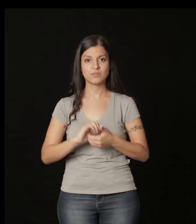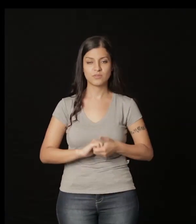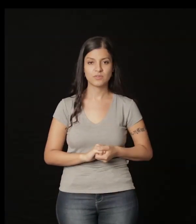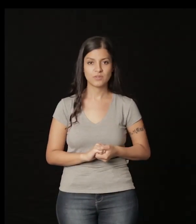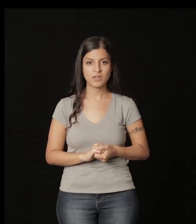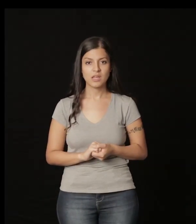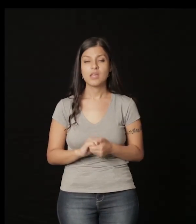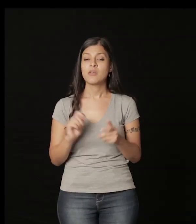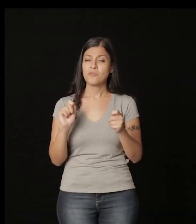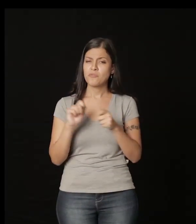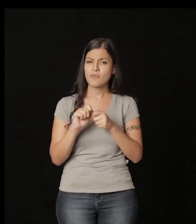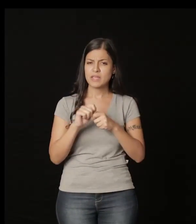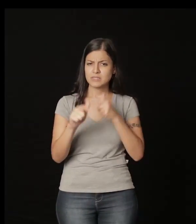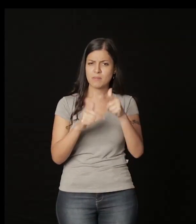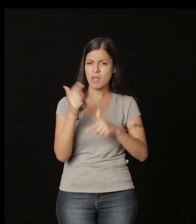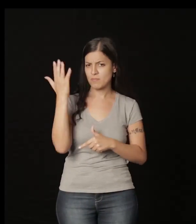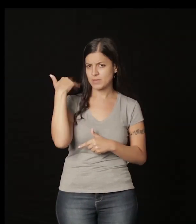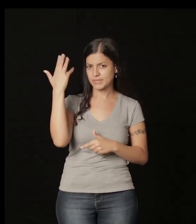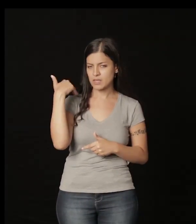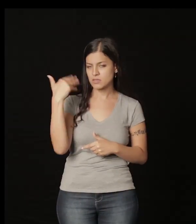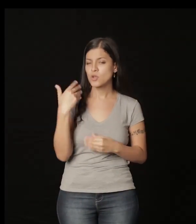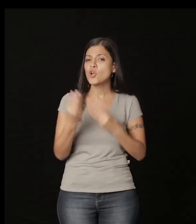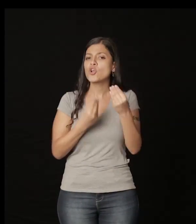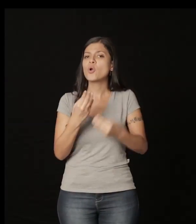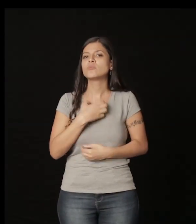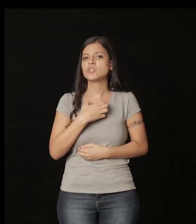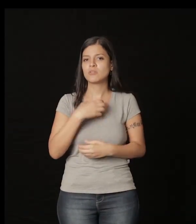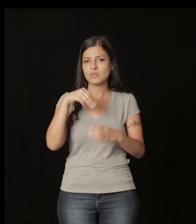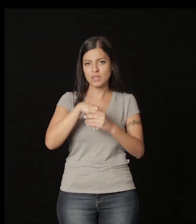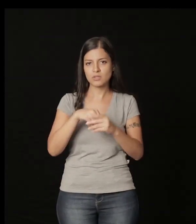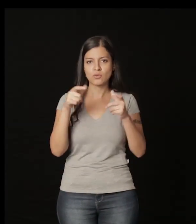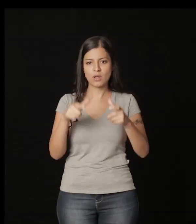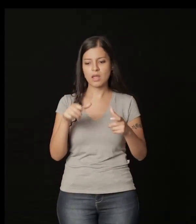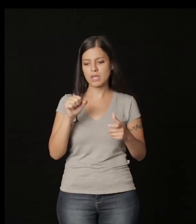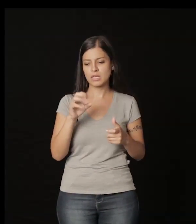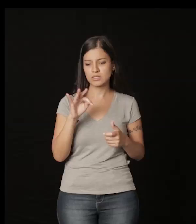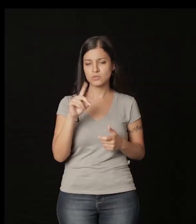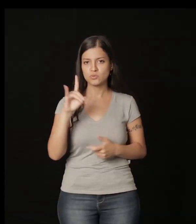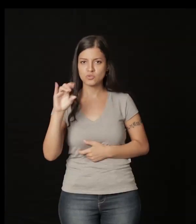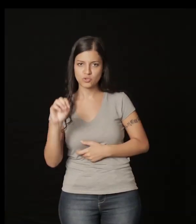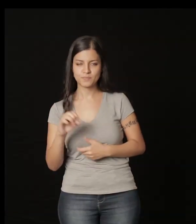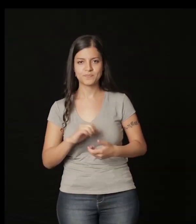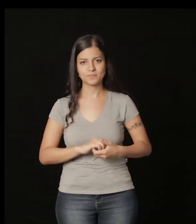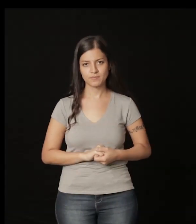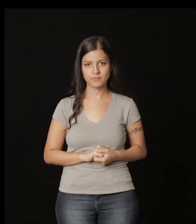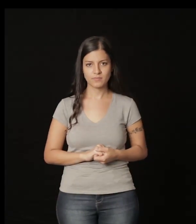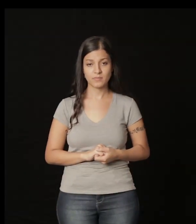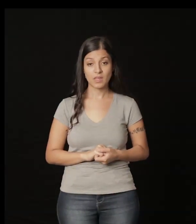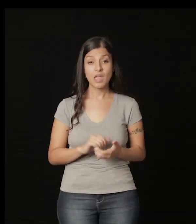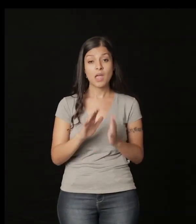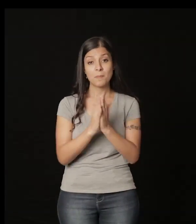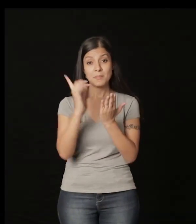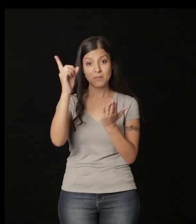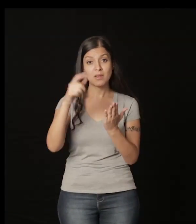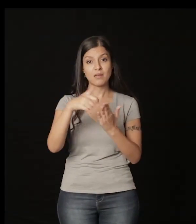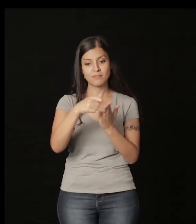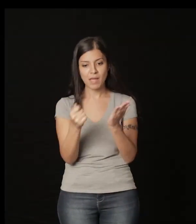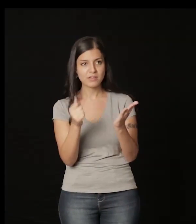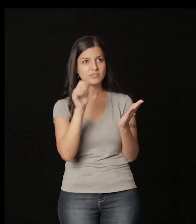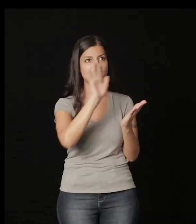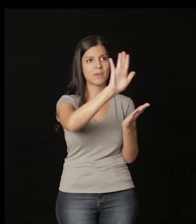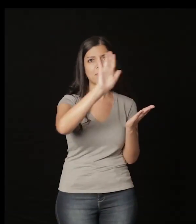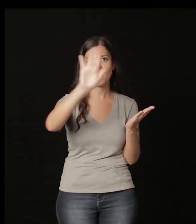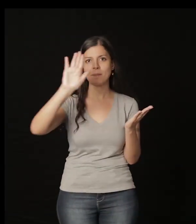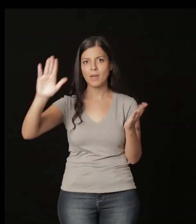is, when we made this work, the way we made it was, in our studio, we put all the pages of the Bible on the wall, and then we cut out